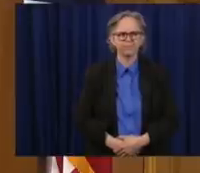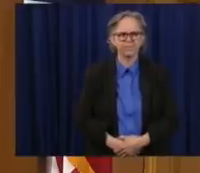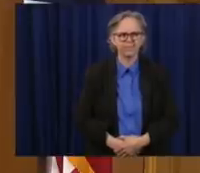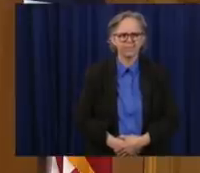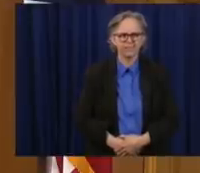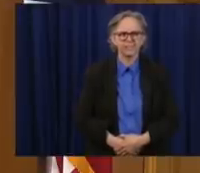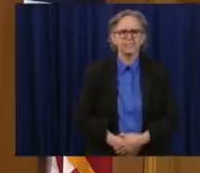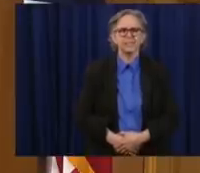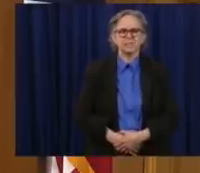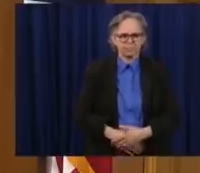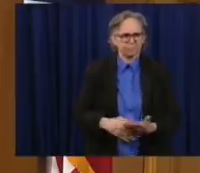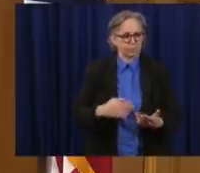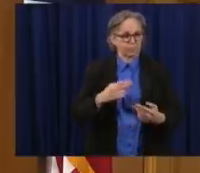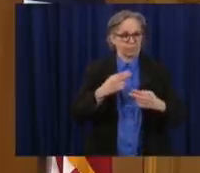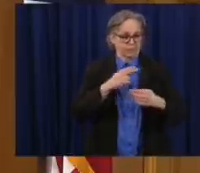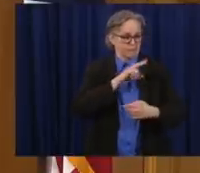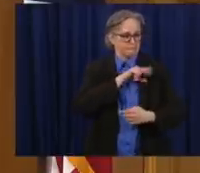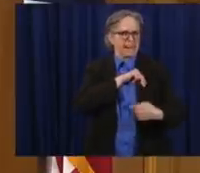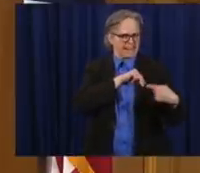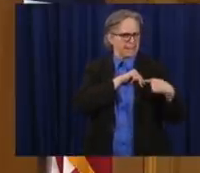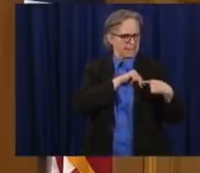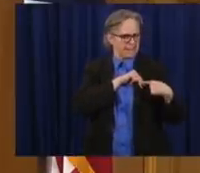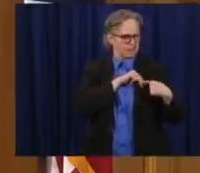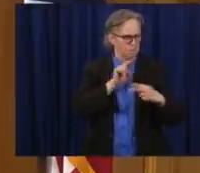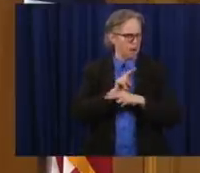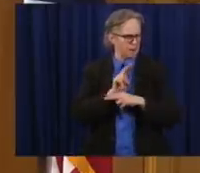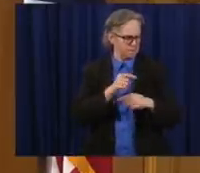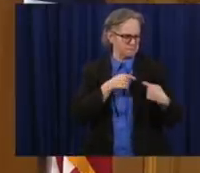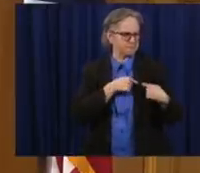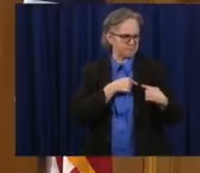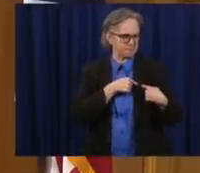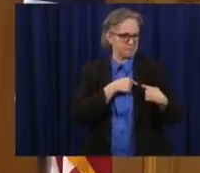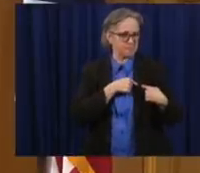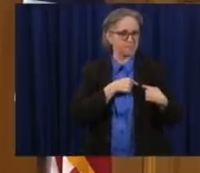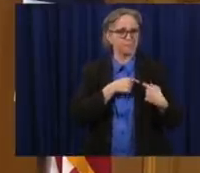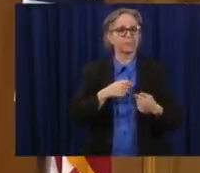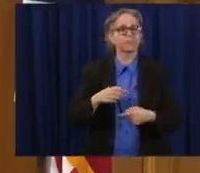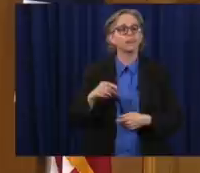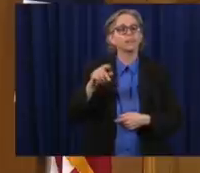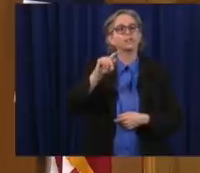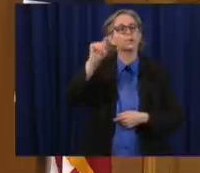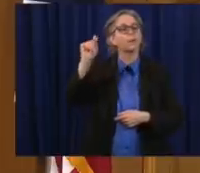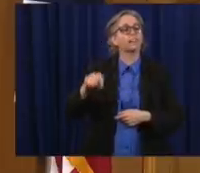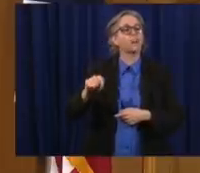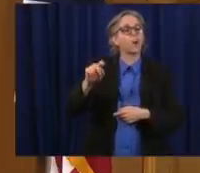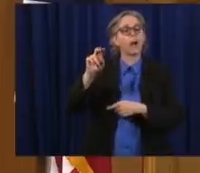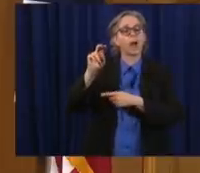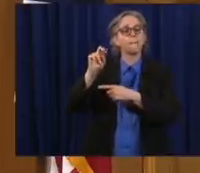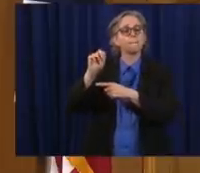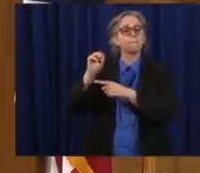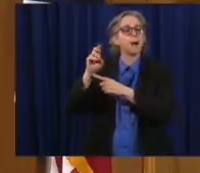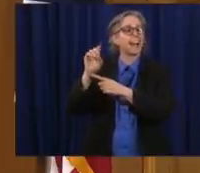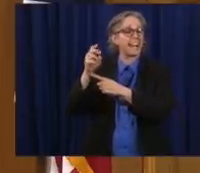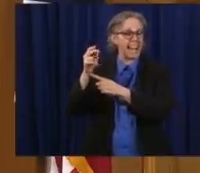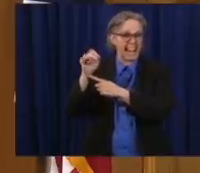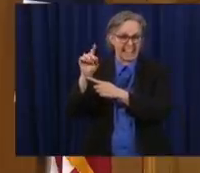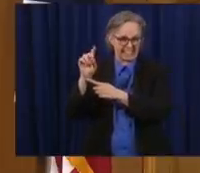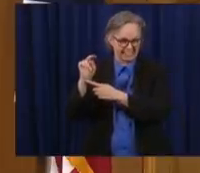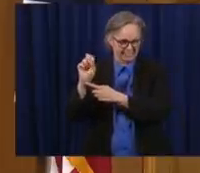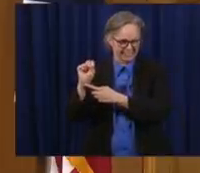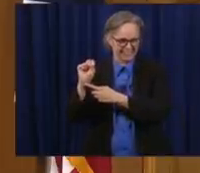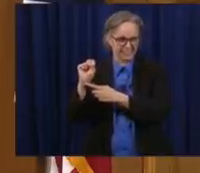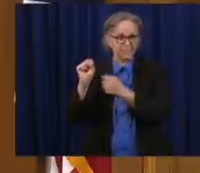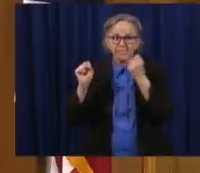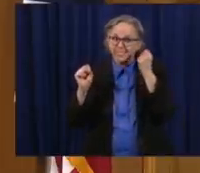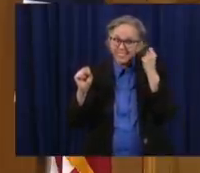wearing a pin from the Toledo Mud Hens. Their opening day should have been yesterday. And